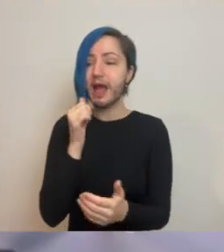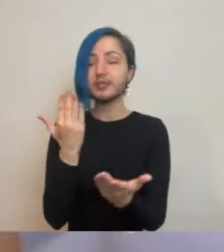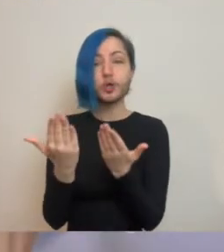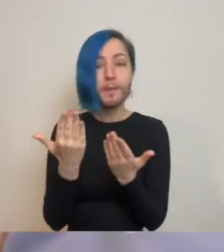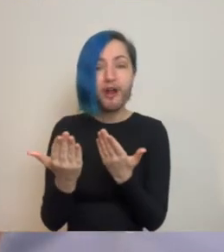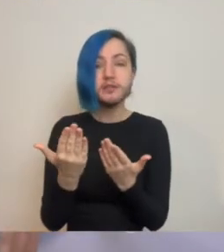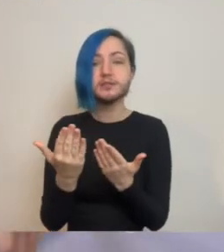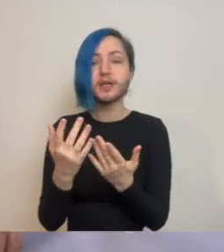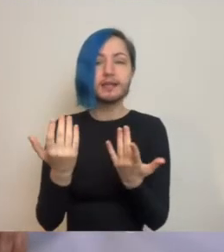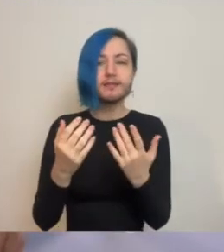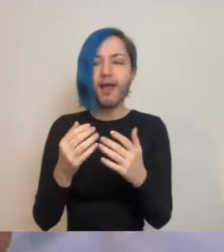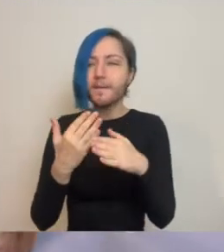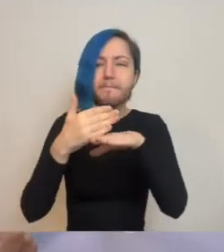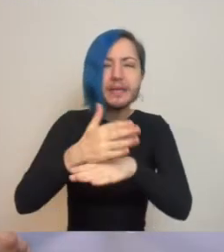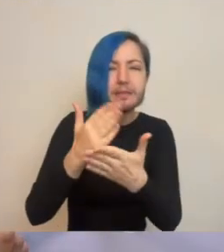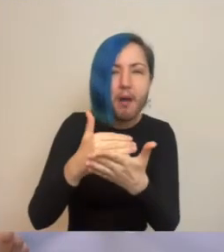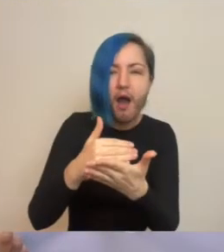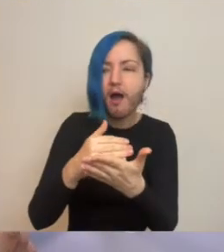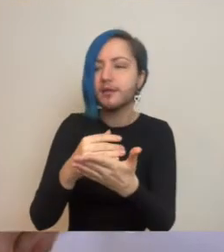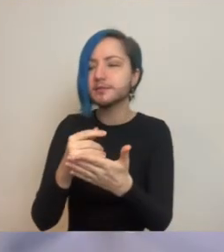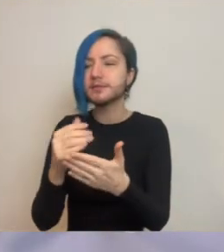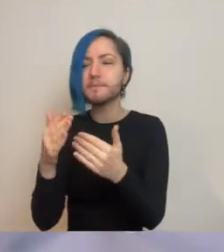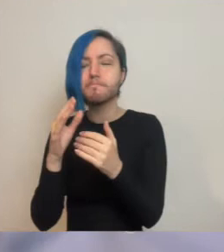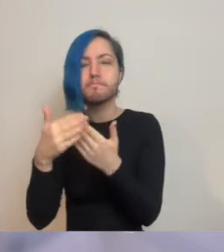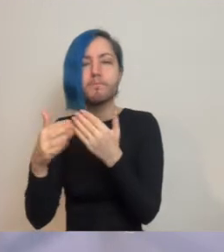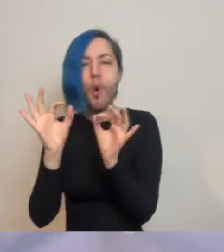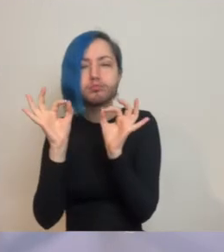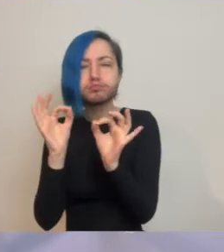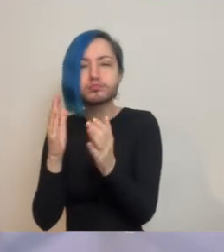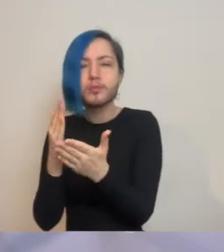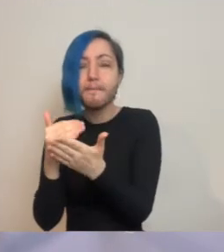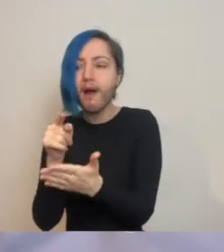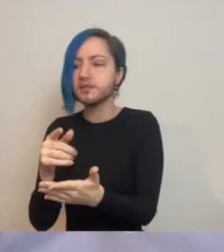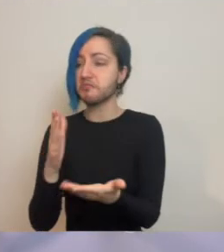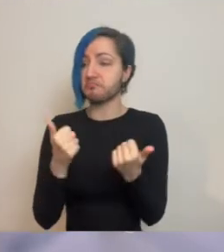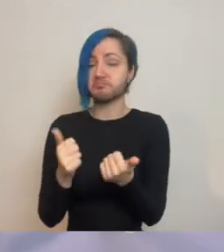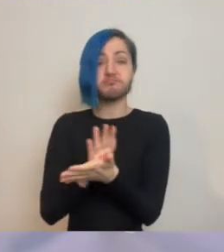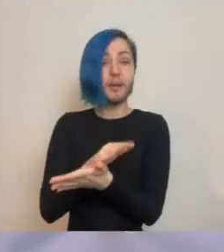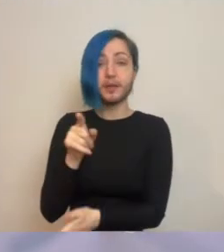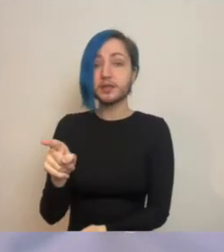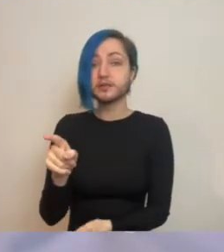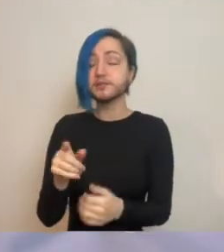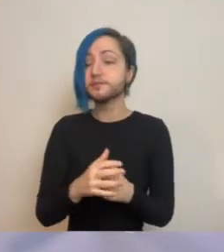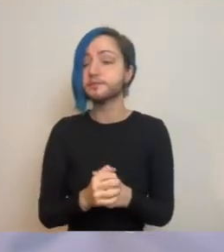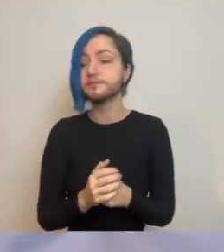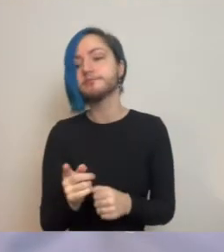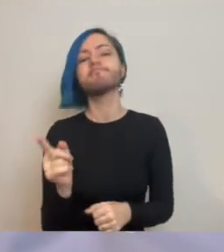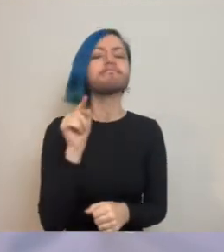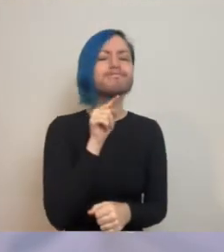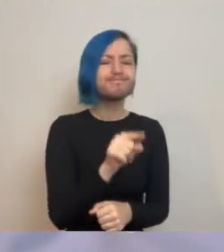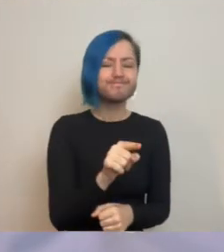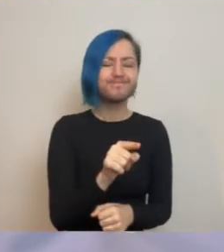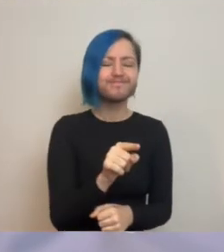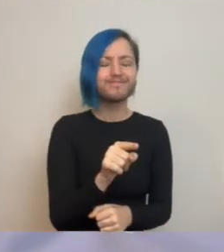between what's very kind of busy and what's a little bit more precise. So it feels like that one I'm really happy with. This one I think it needs a